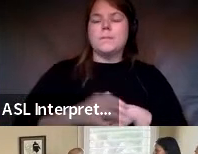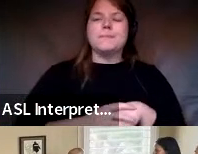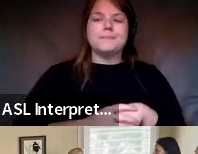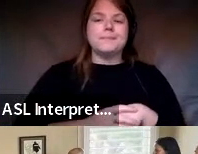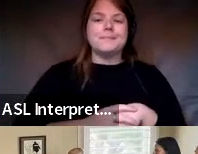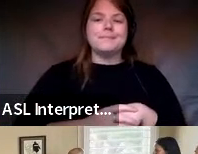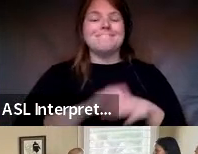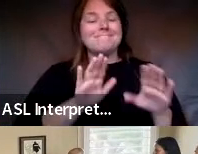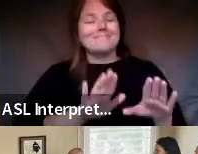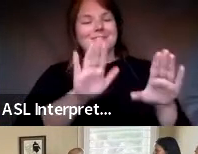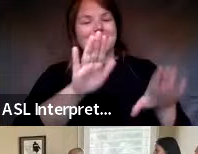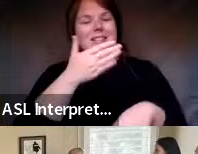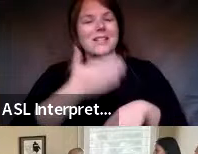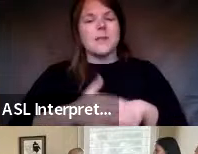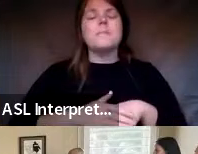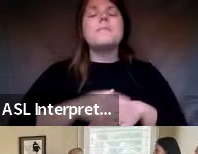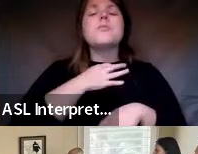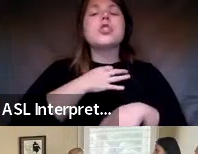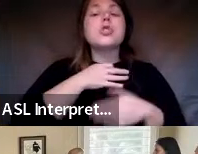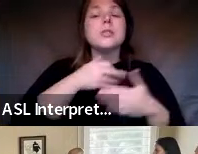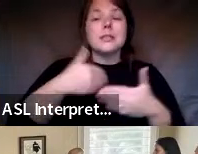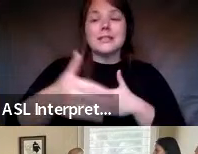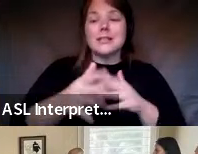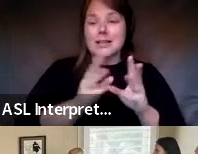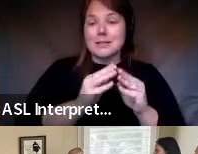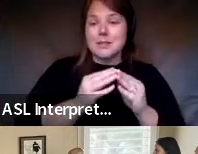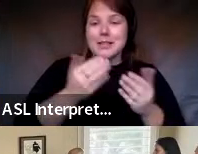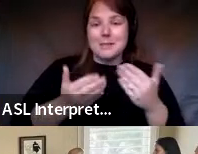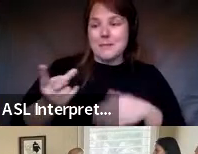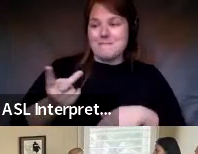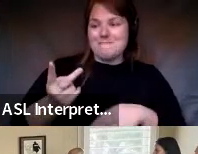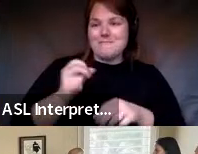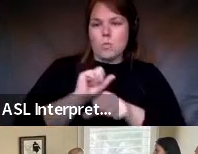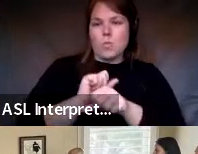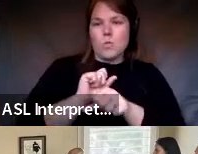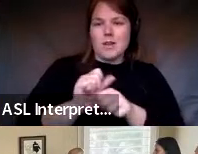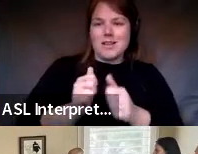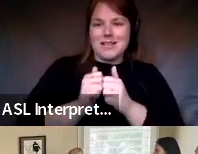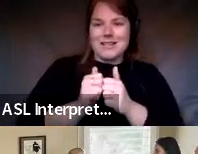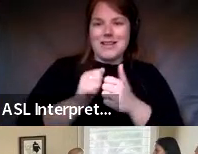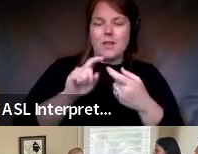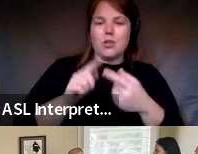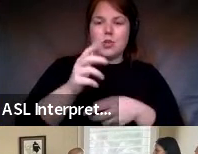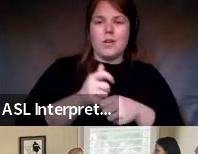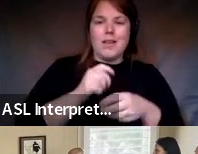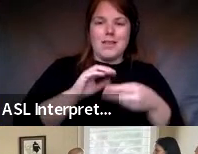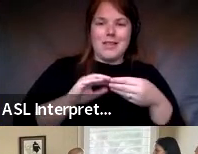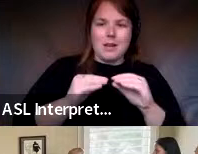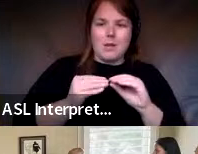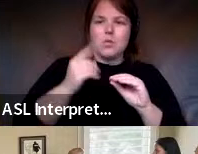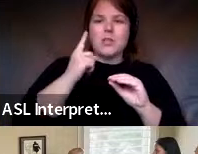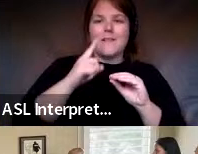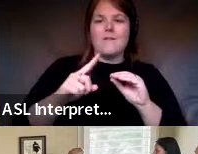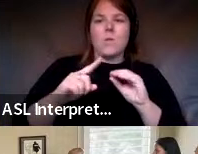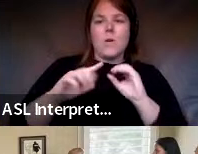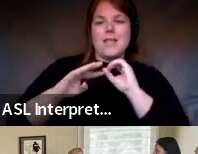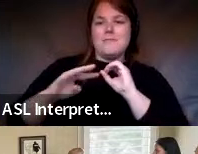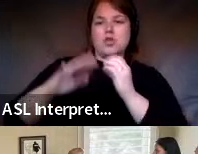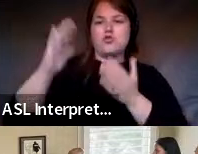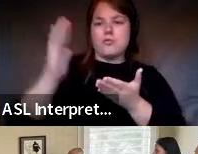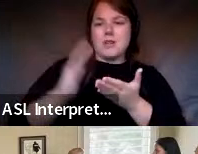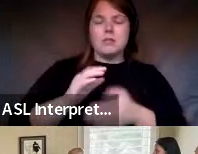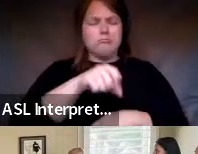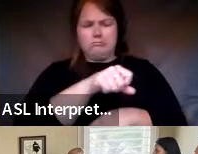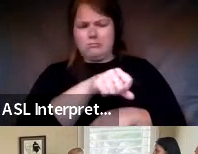That's great. And I wonder if at the next meeting, maybe you and I can work together to get those numbers to the emissions reductions. Yes. Yeah,